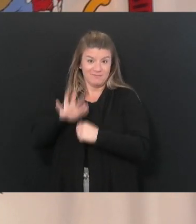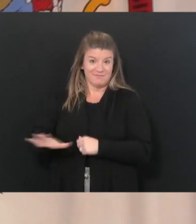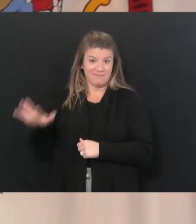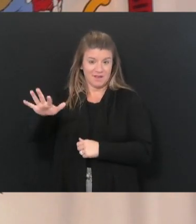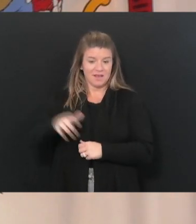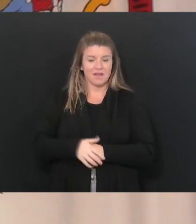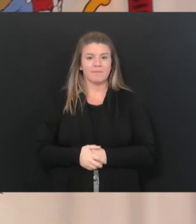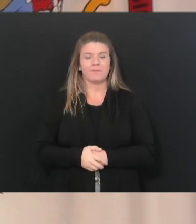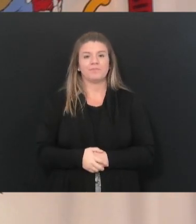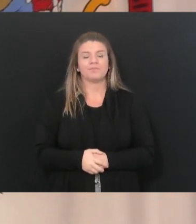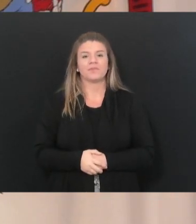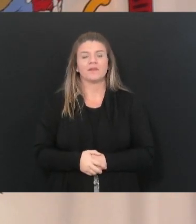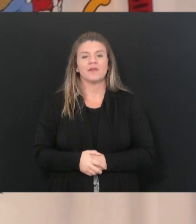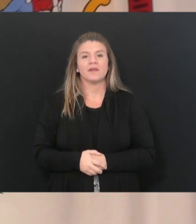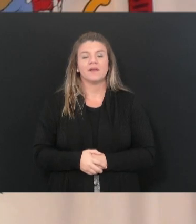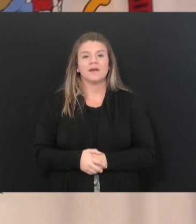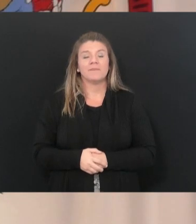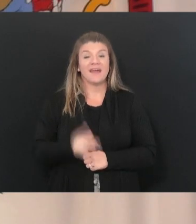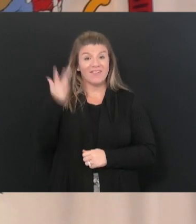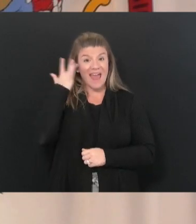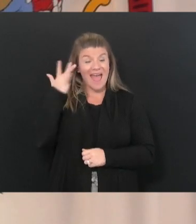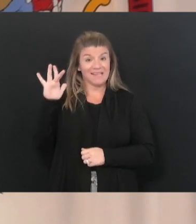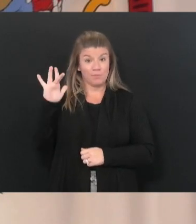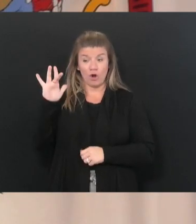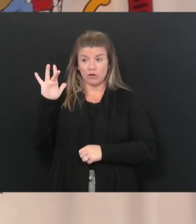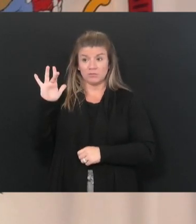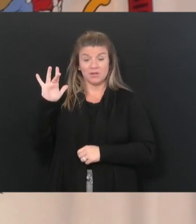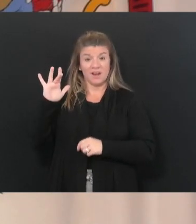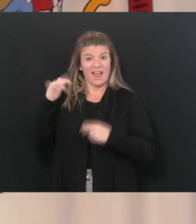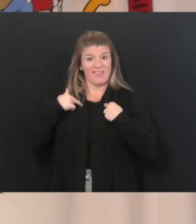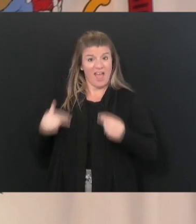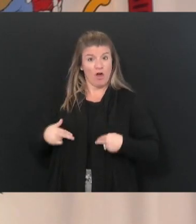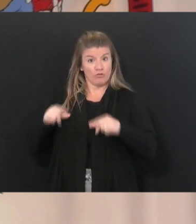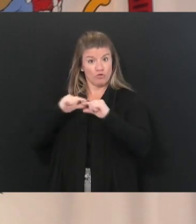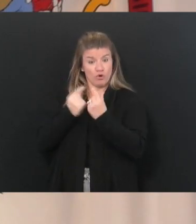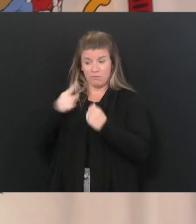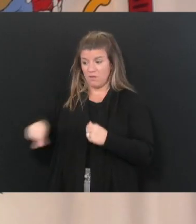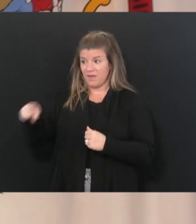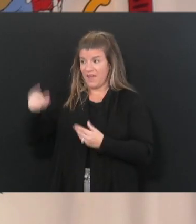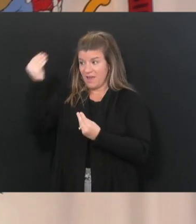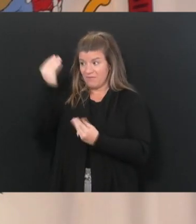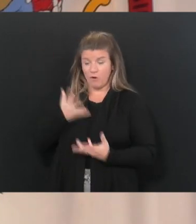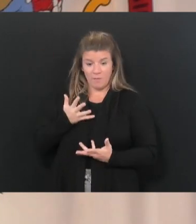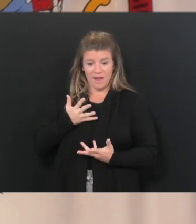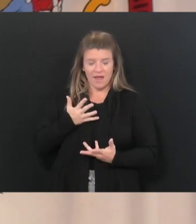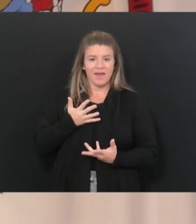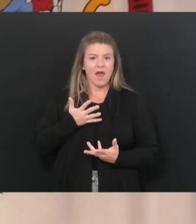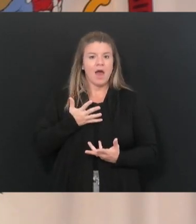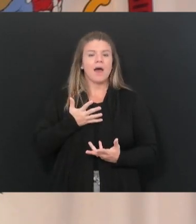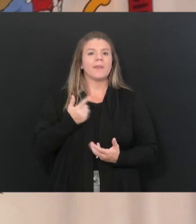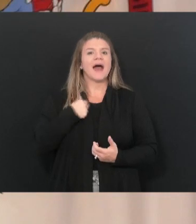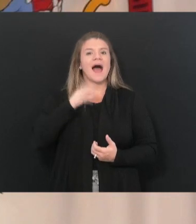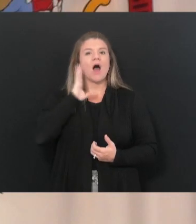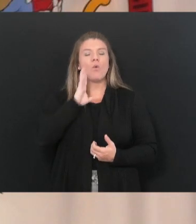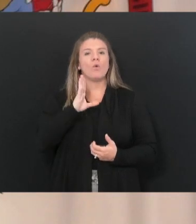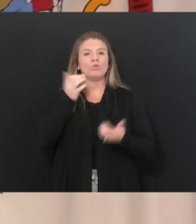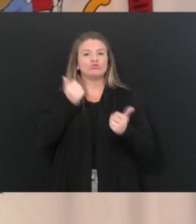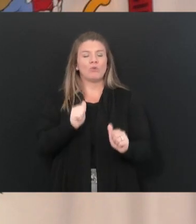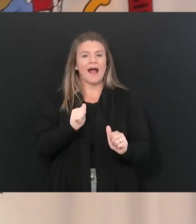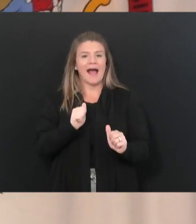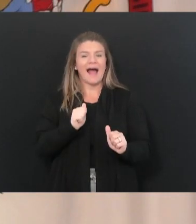absurd answer that's coming from an expert in our healthcare community and everything, then I'm going to try to intercept the absurd